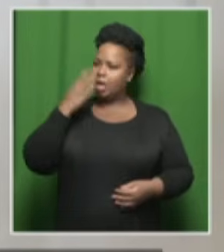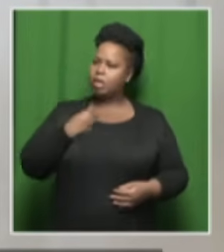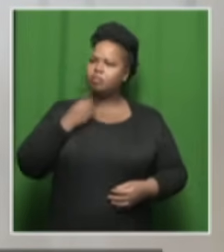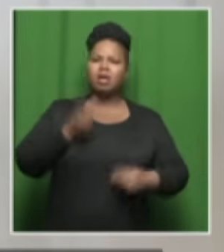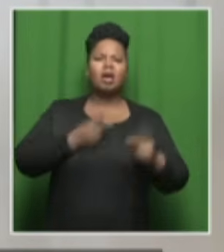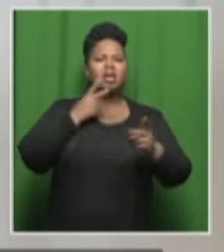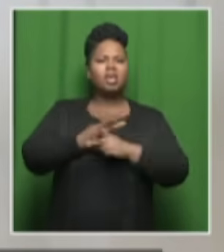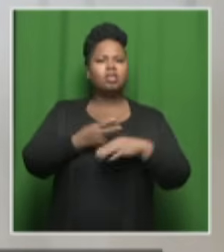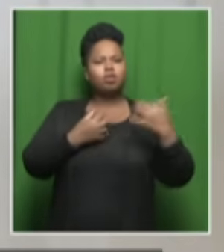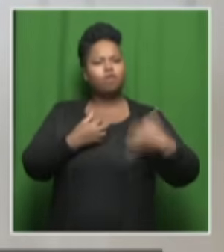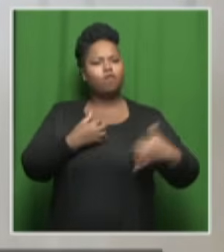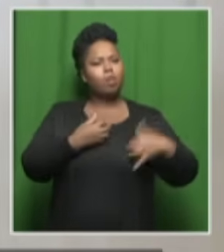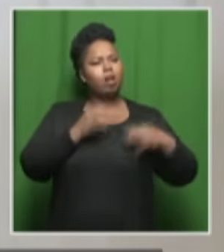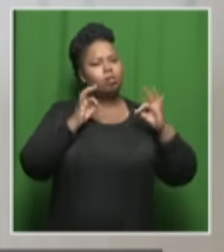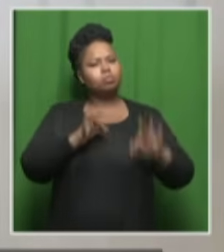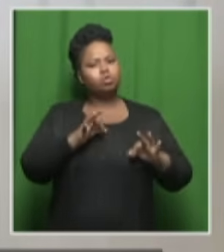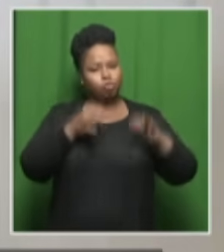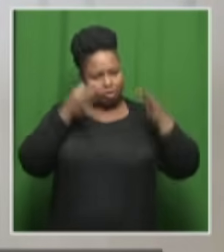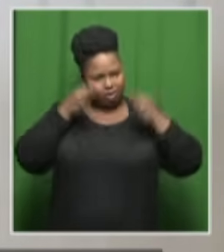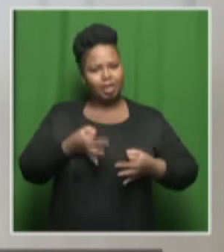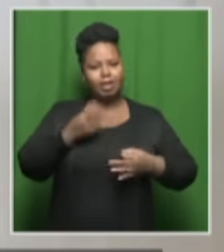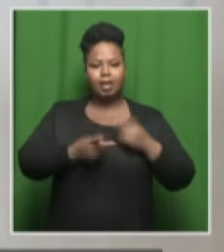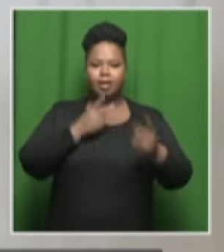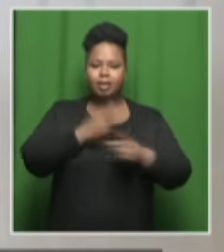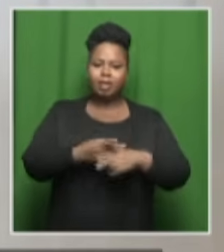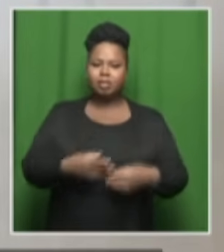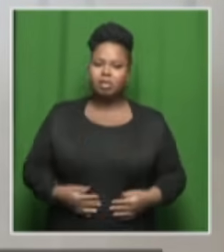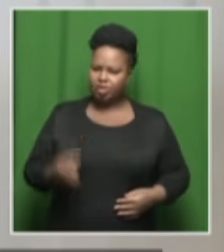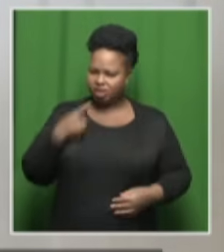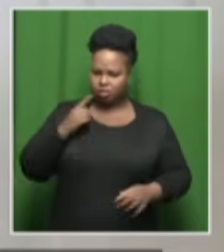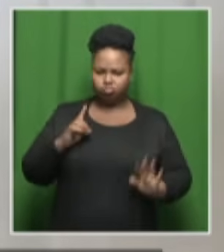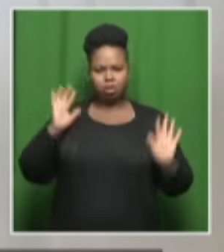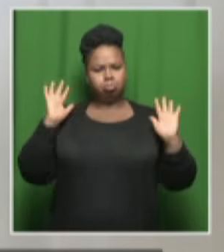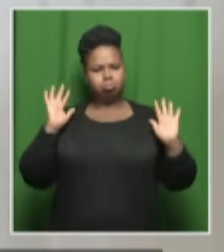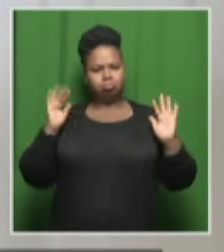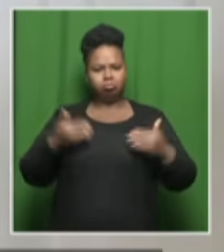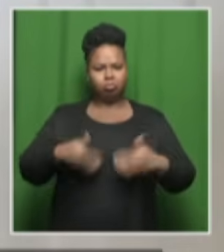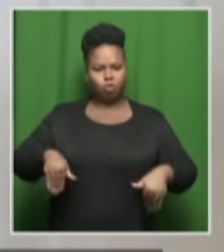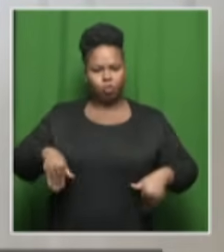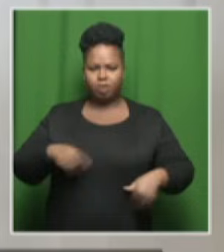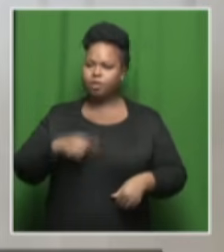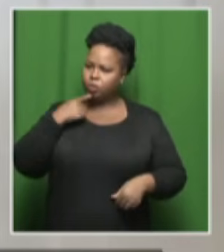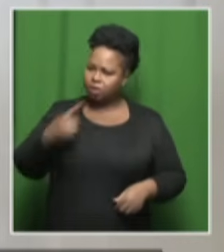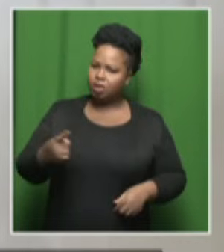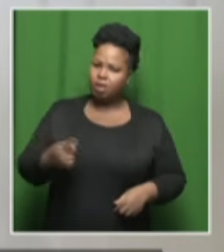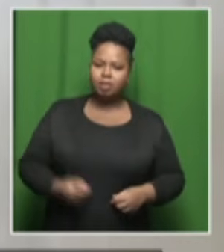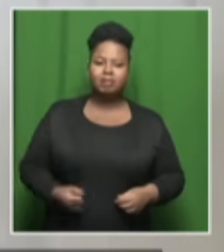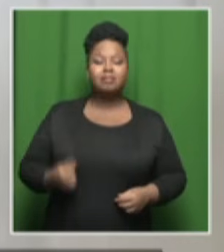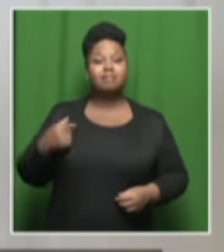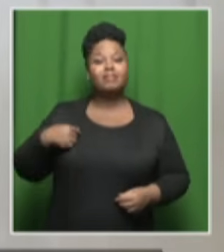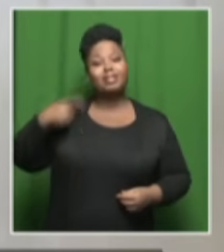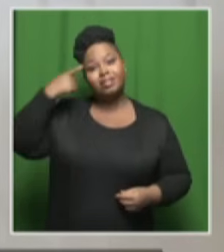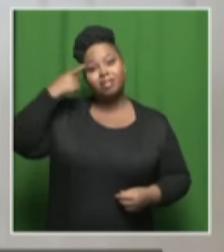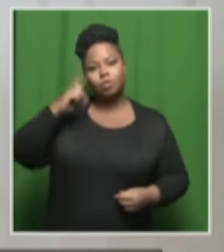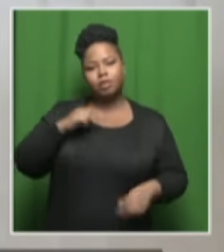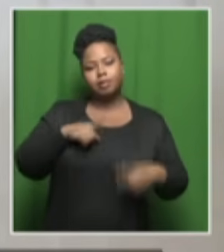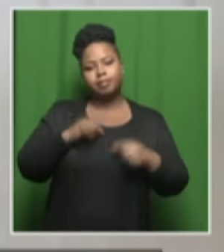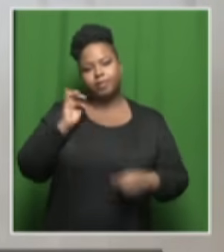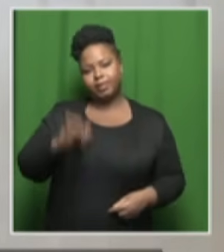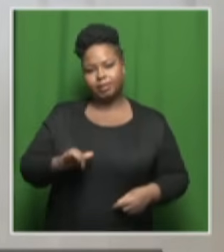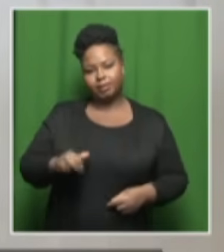a now formal and proper manner to take a decision again, I should recuse myself because I've already placed it on record as to what is my thinking pertaining to